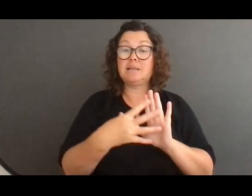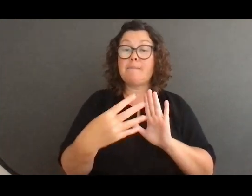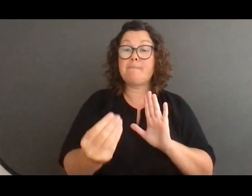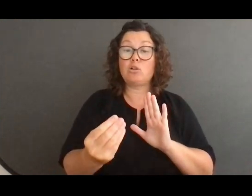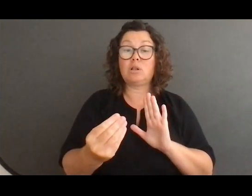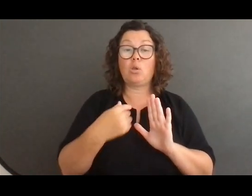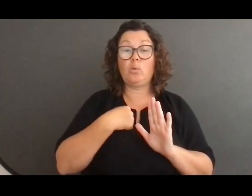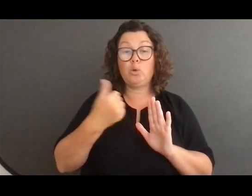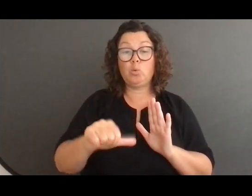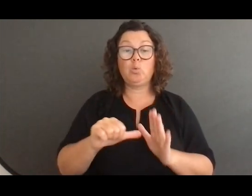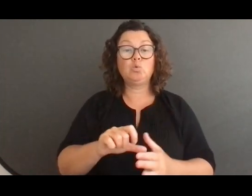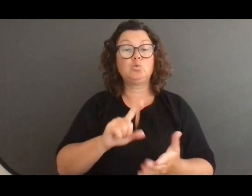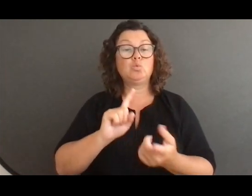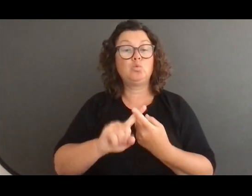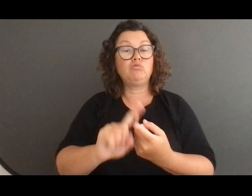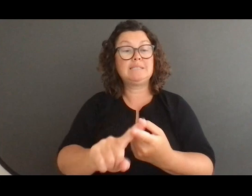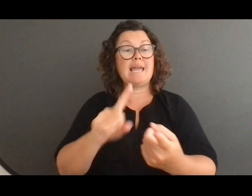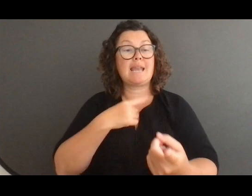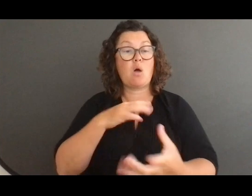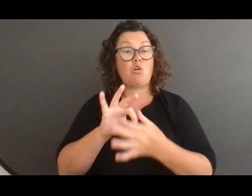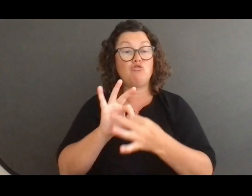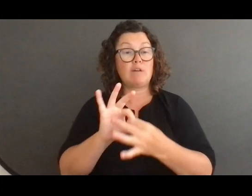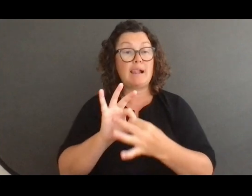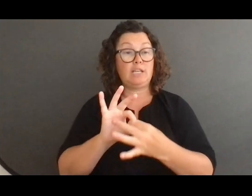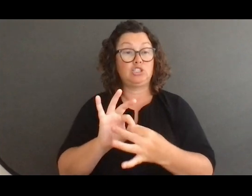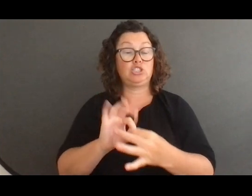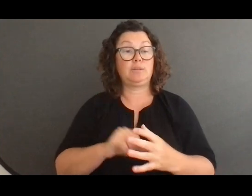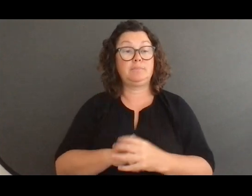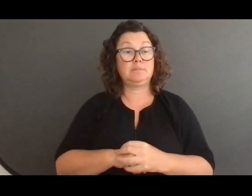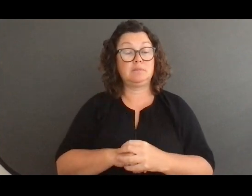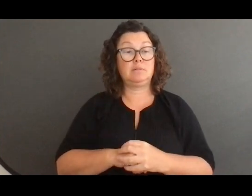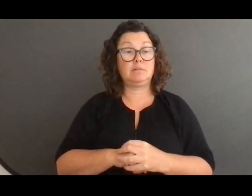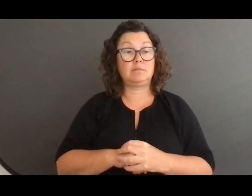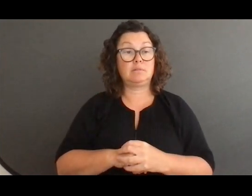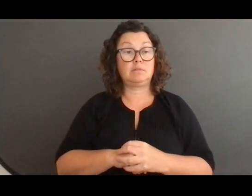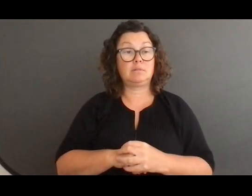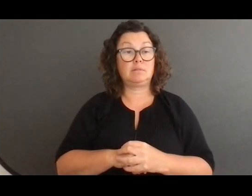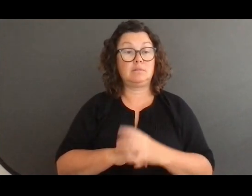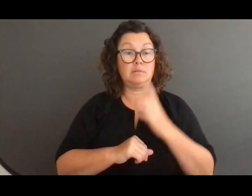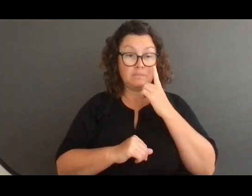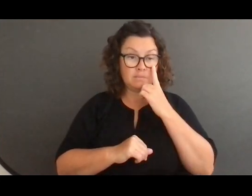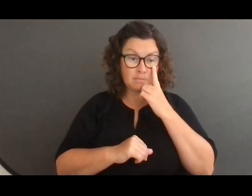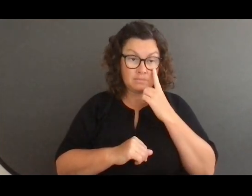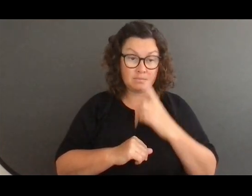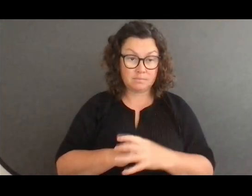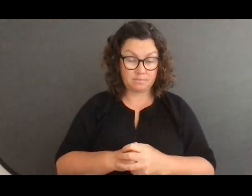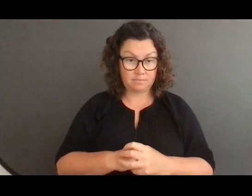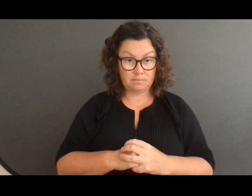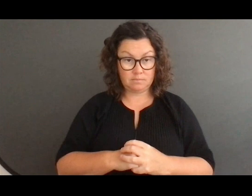foster. And in a tertiary context in Aotearoa, this concept of tuakana-taina relations is applied as a